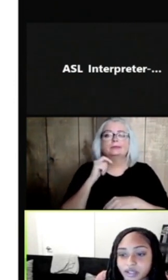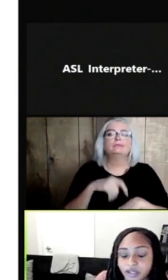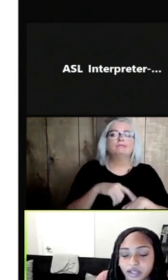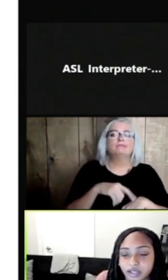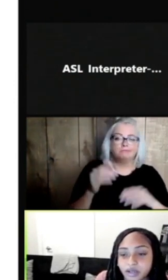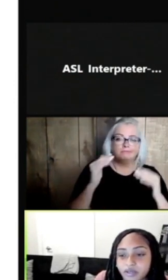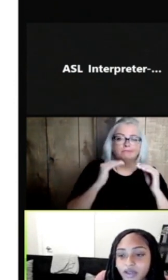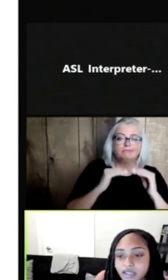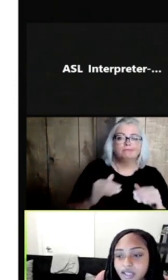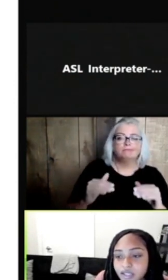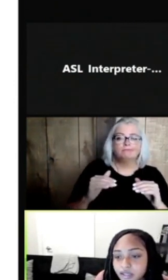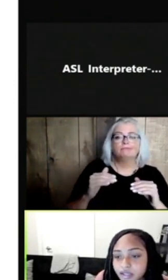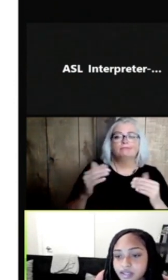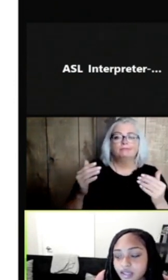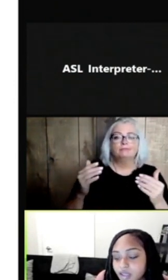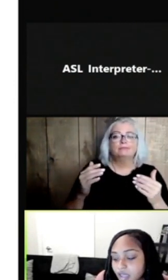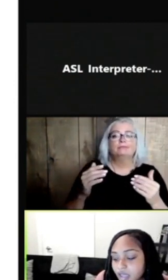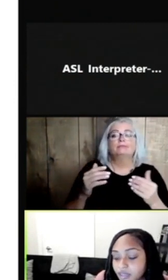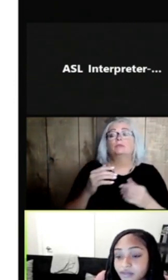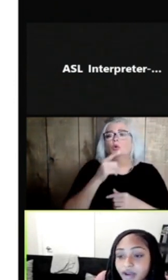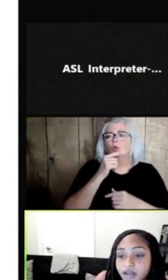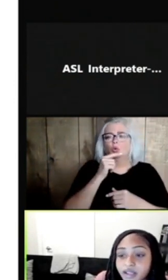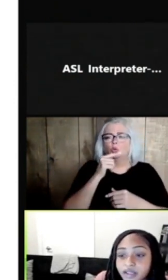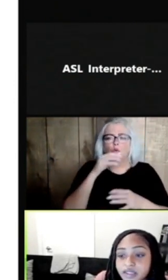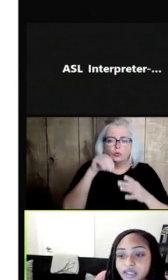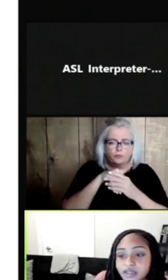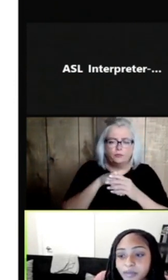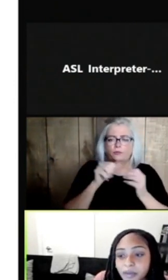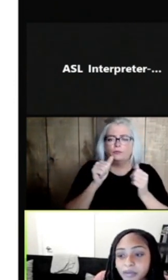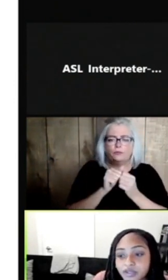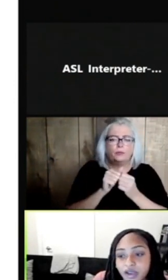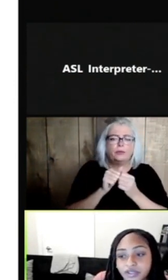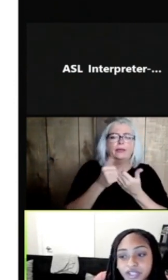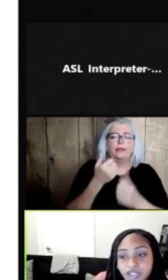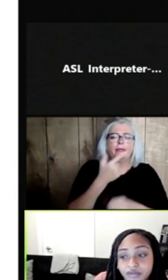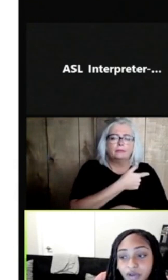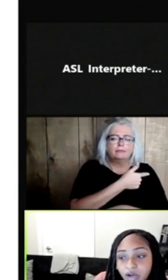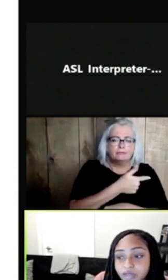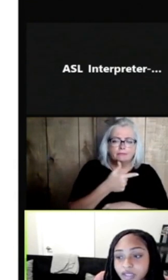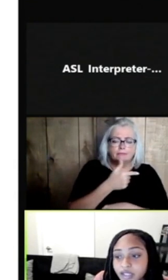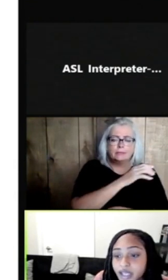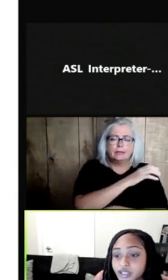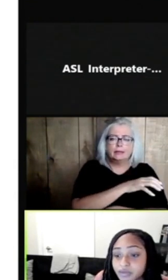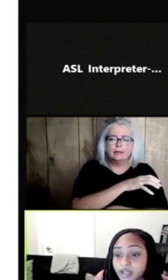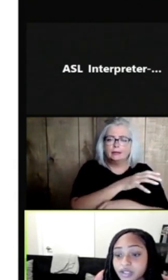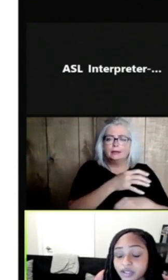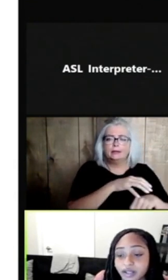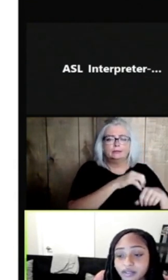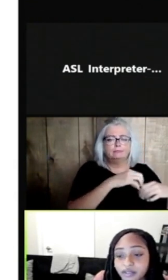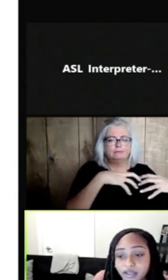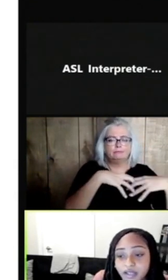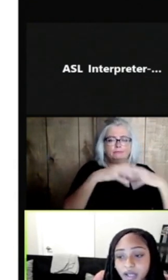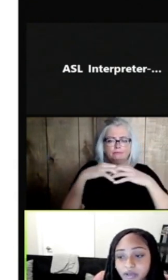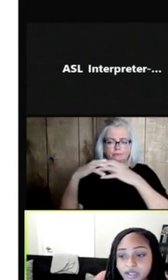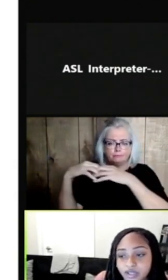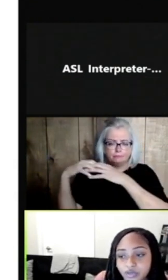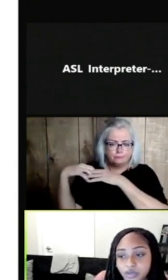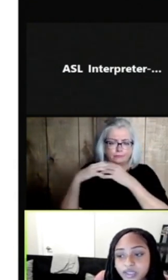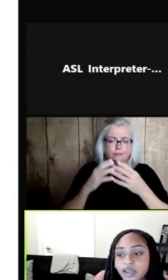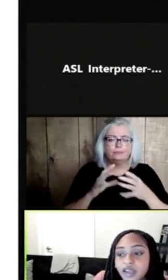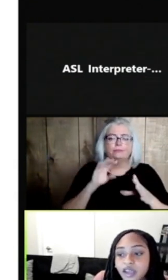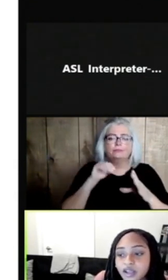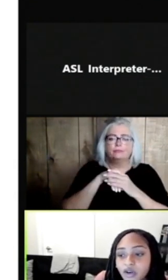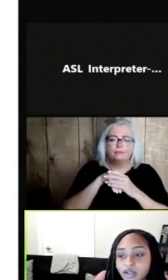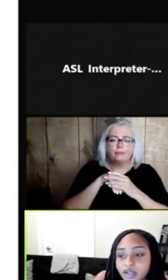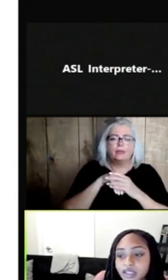for conducting community vaccination clinics, and then finally listing the proper strategies involved in engaging racially and ethnically minoritized